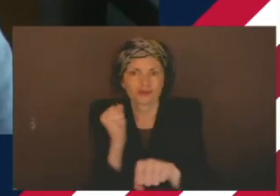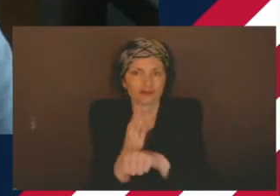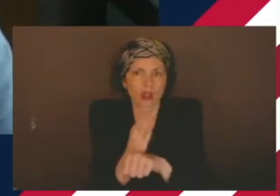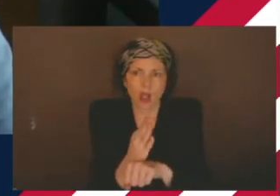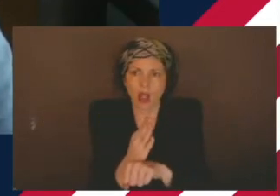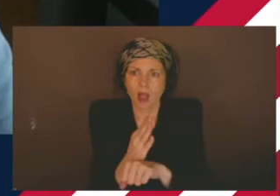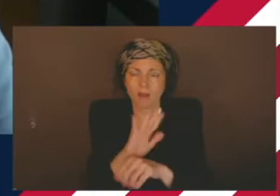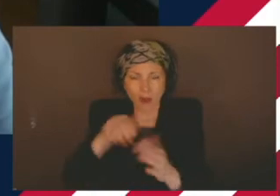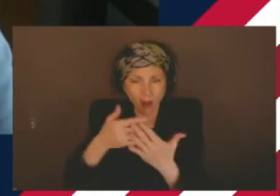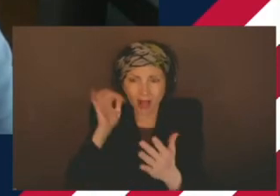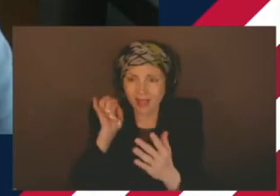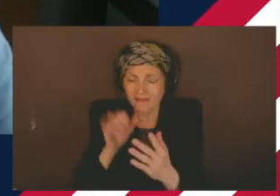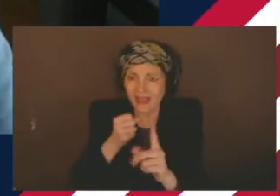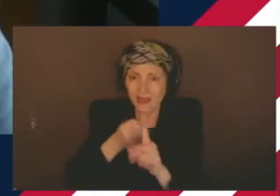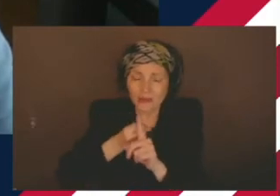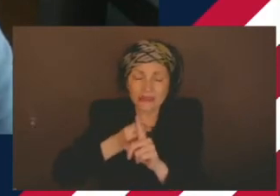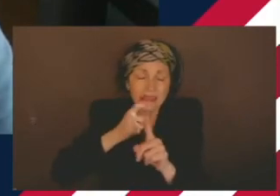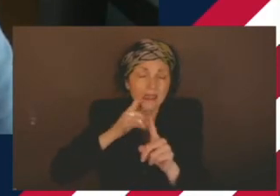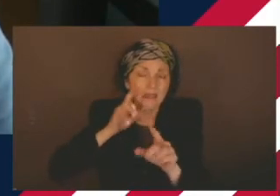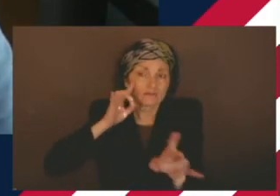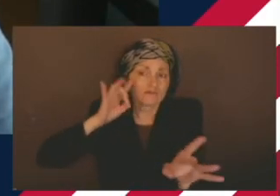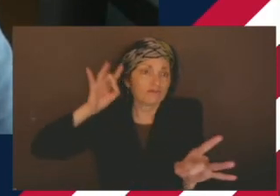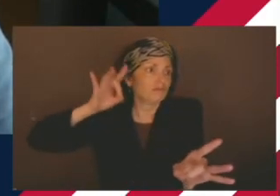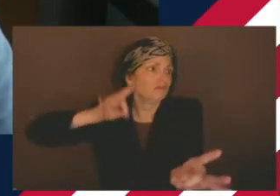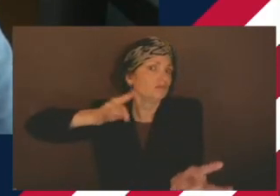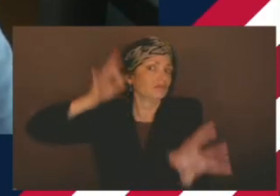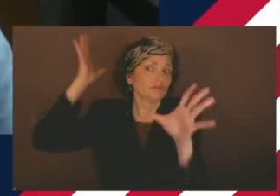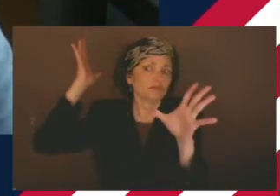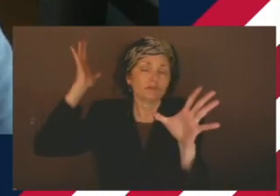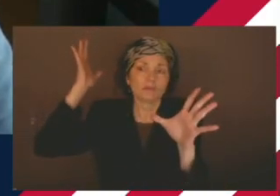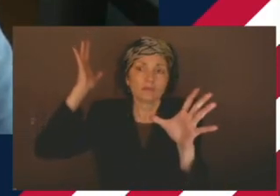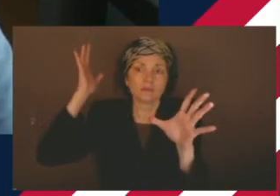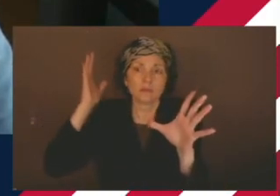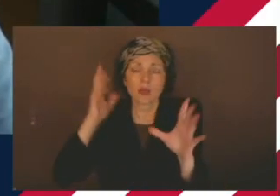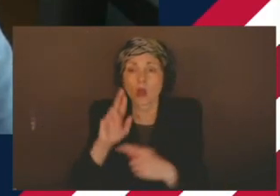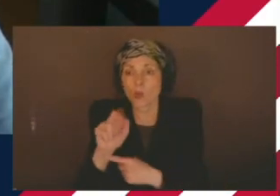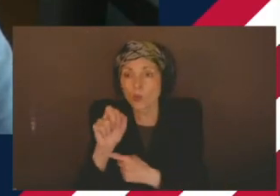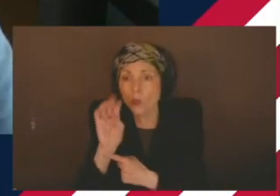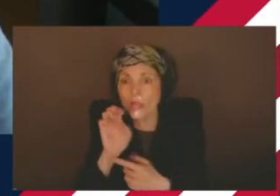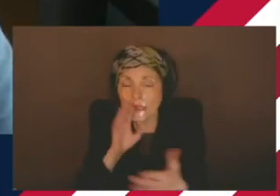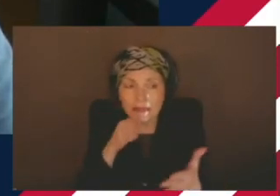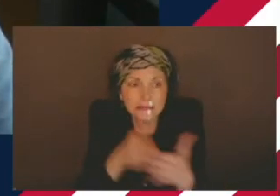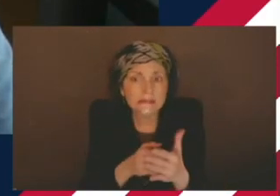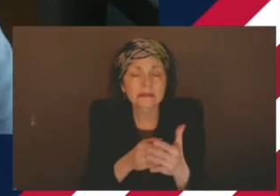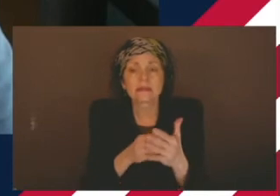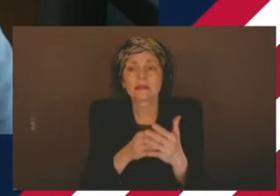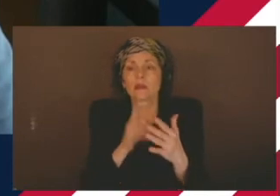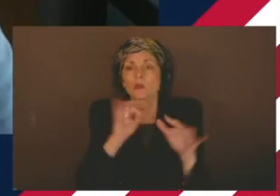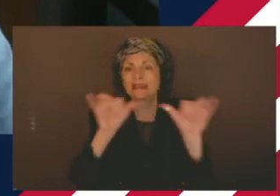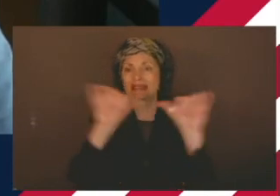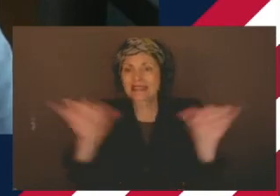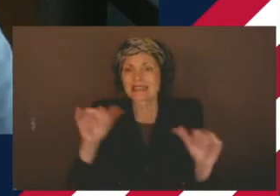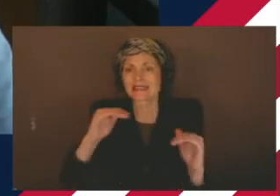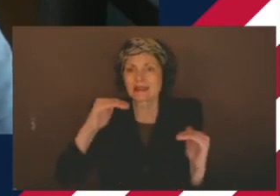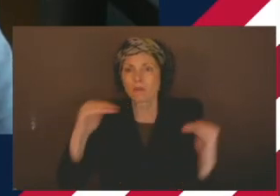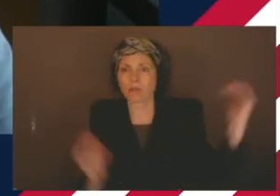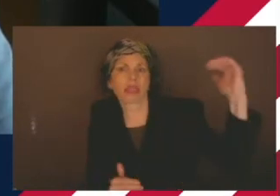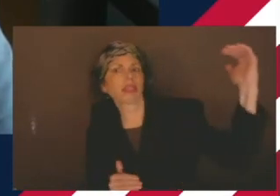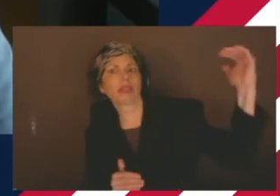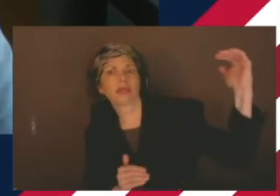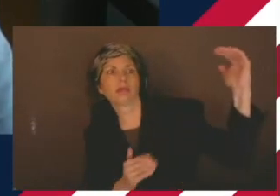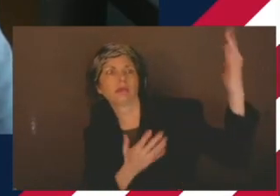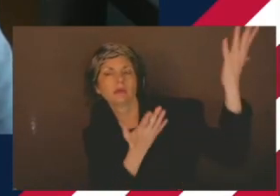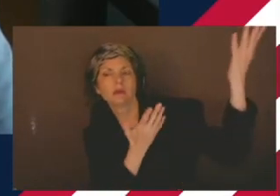decades of increasing, devastating levels of racial injustice and systemic inequality, the deterioration of our social safety net,